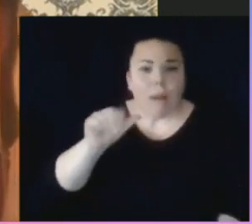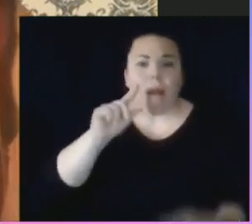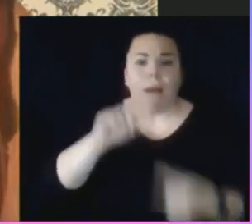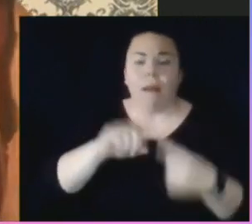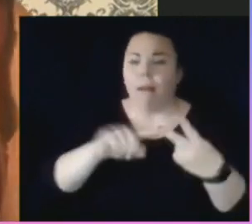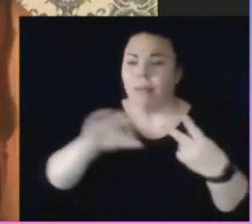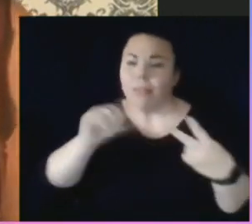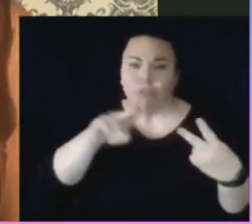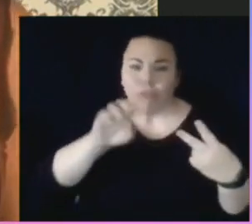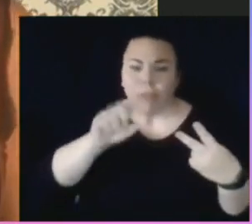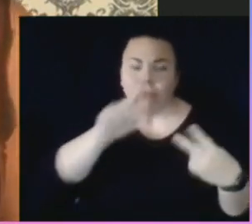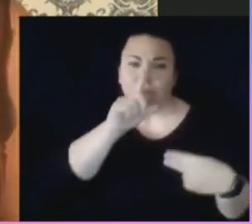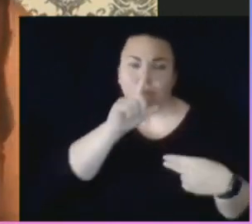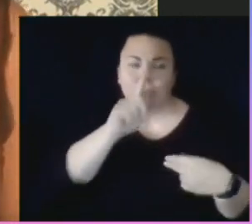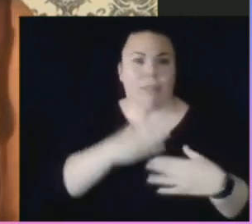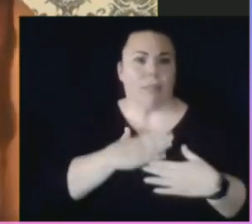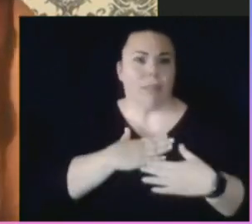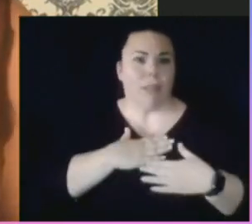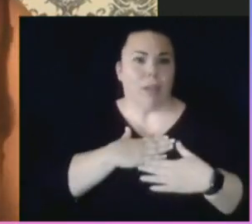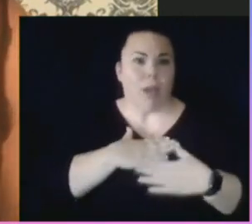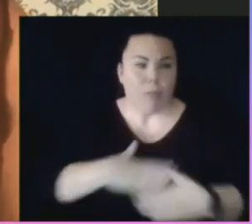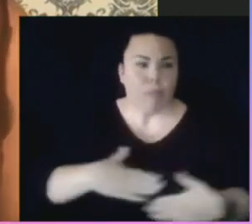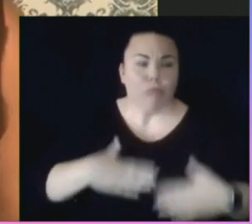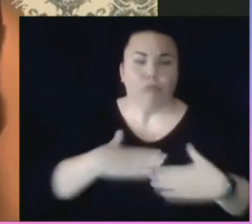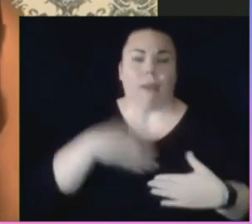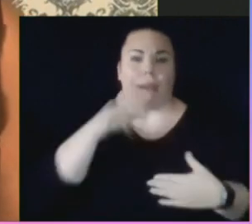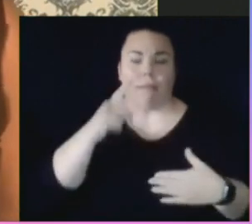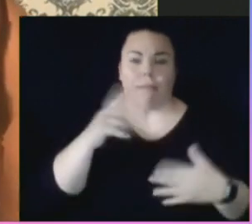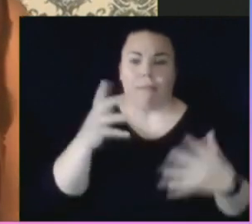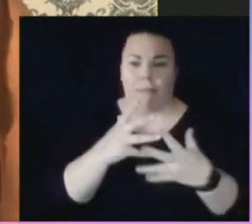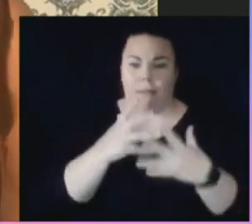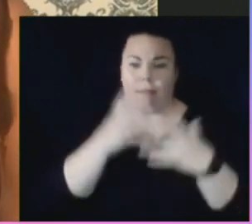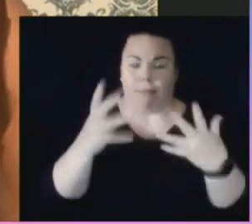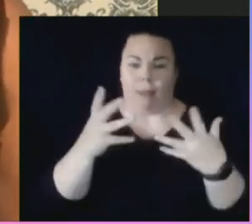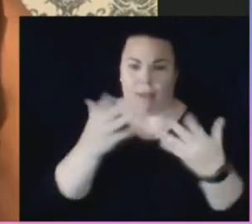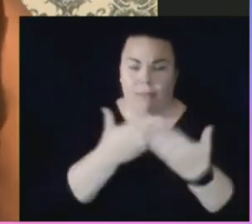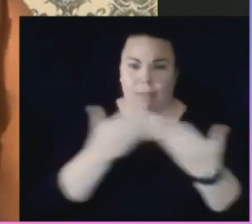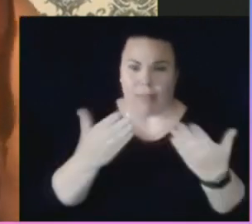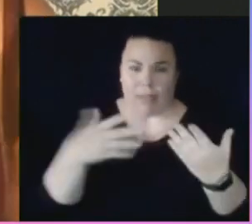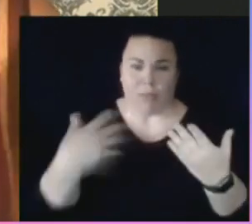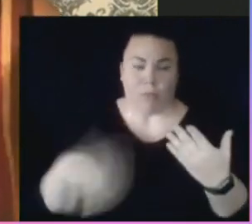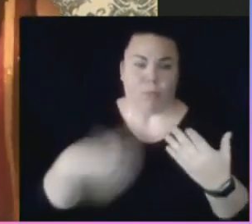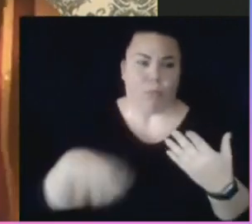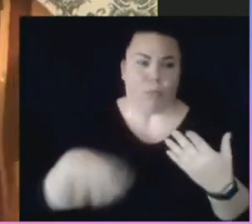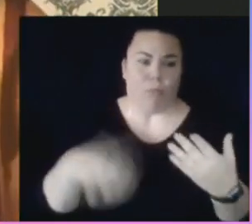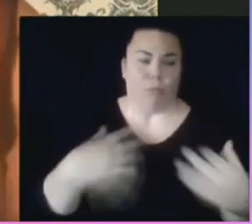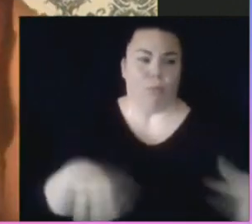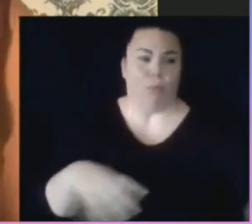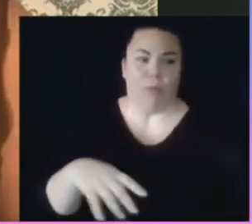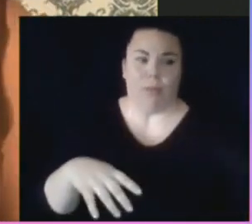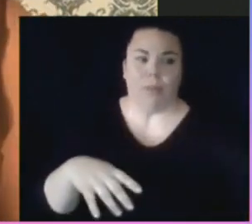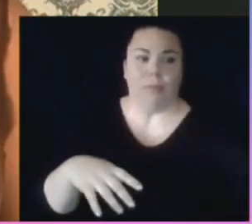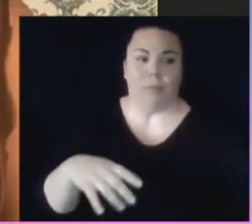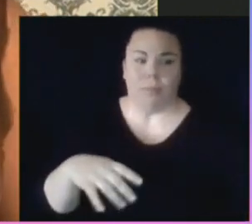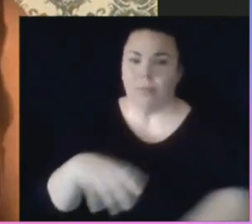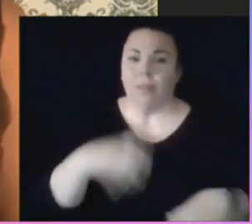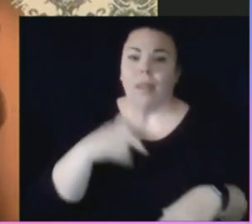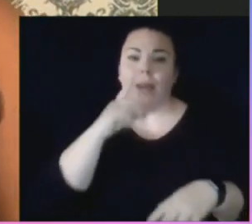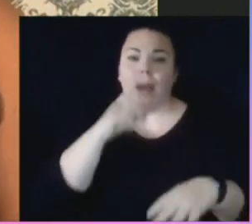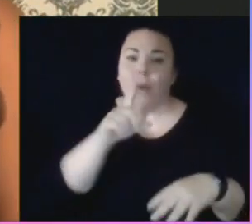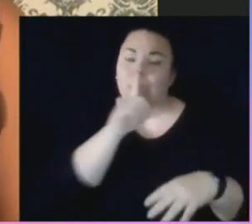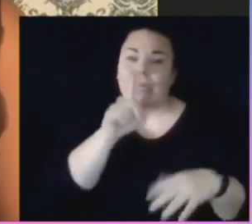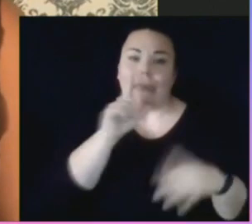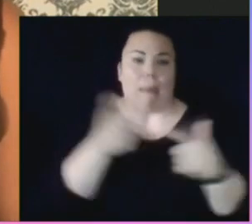a lot of the things that you're saying. One person, the Power Rangers, I didn't know that the Power Rangers were such, you know, a big part of